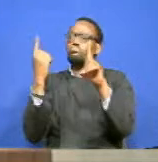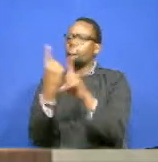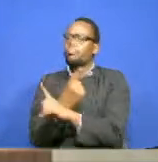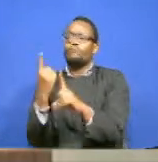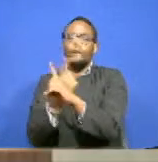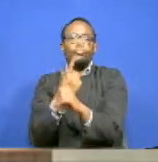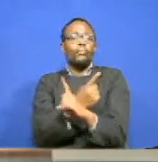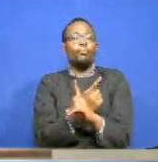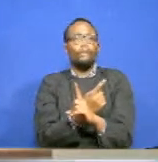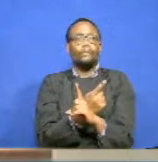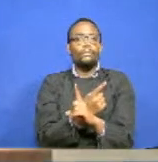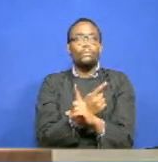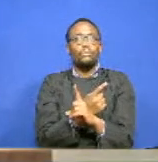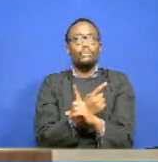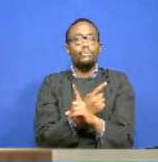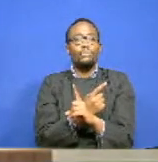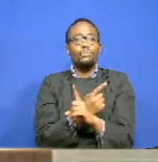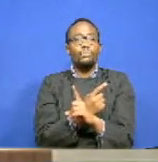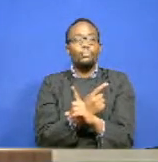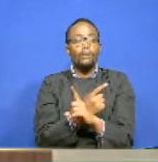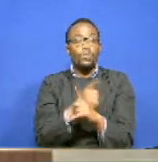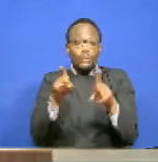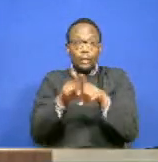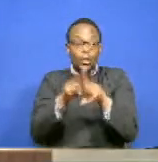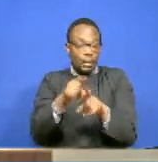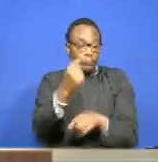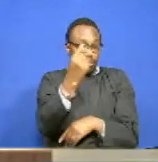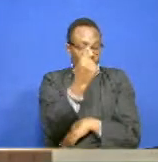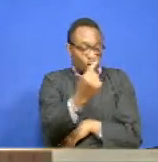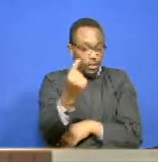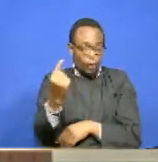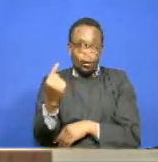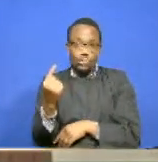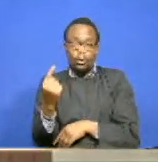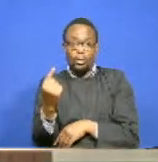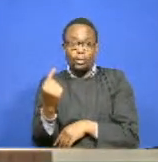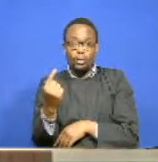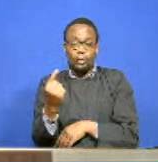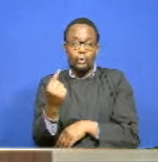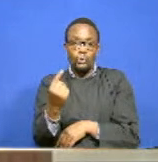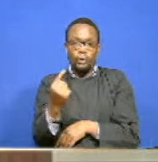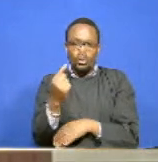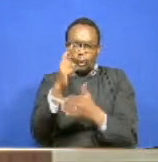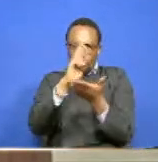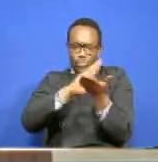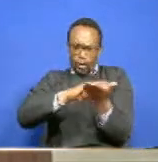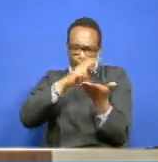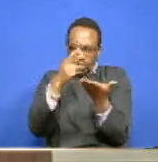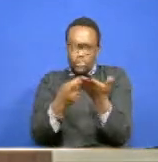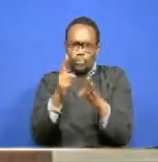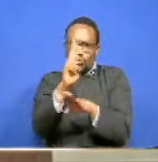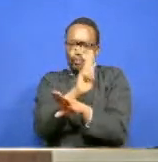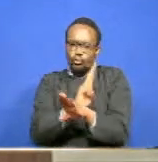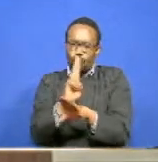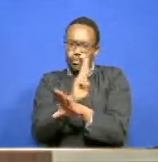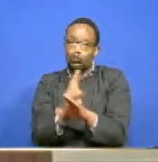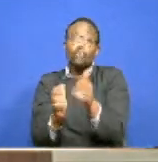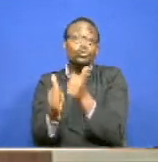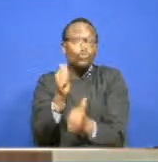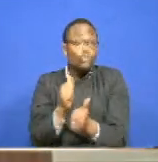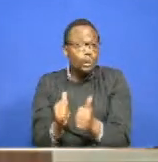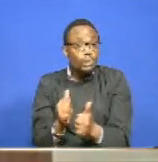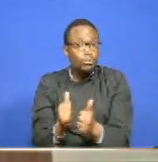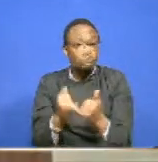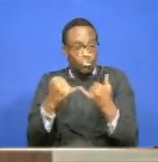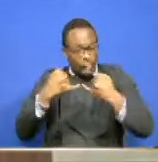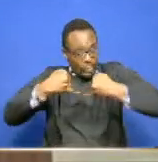parishes. The test of each one of us is, which resources have we been using? Have we tried our